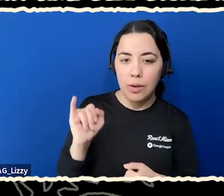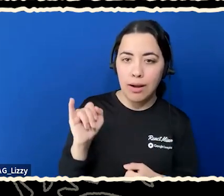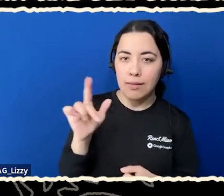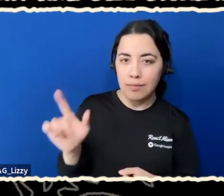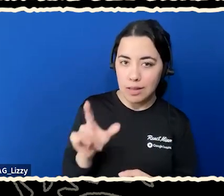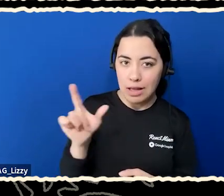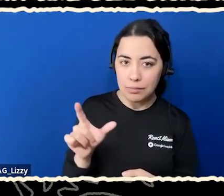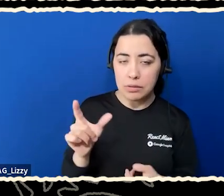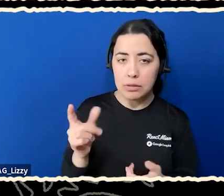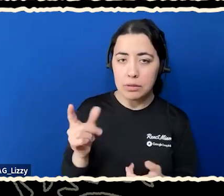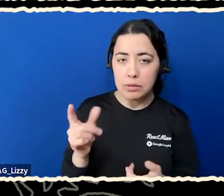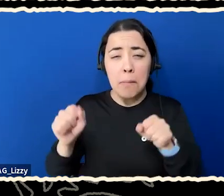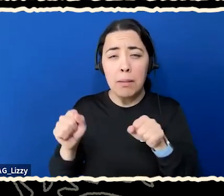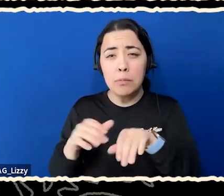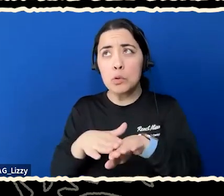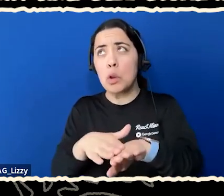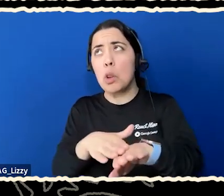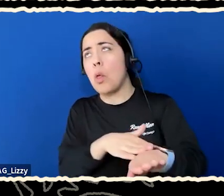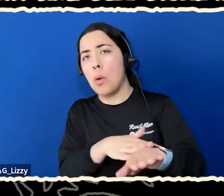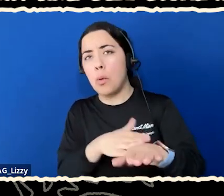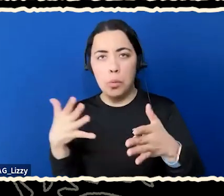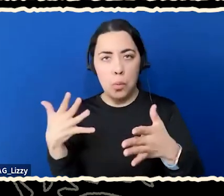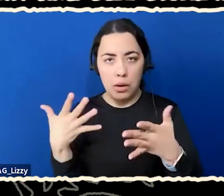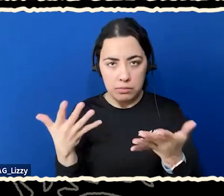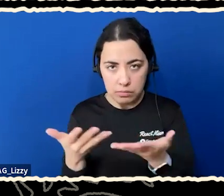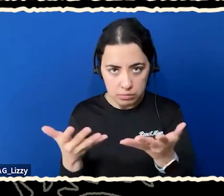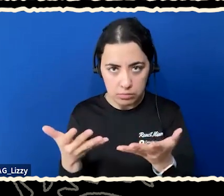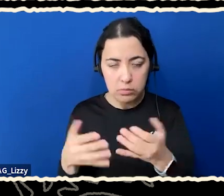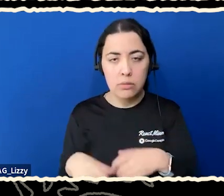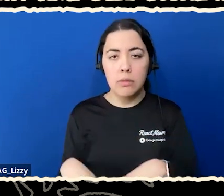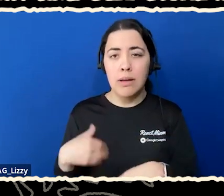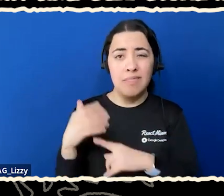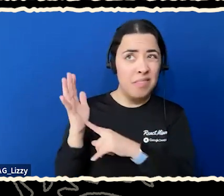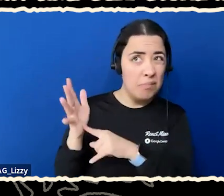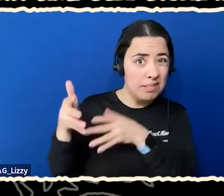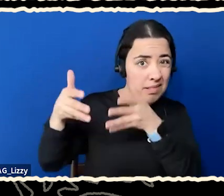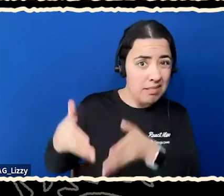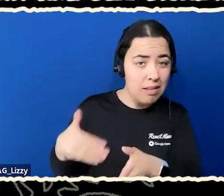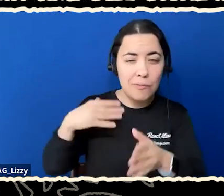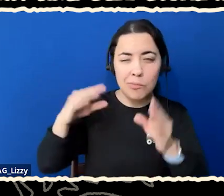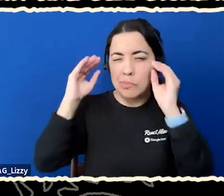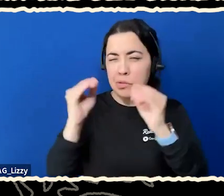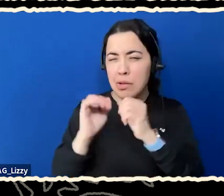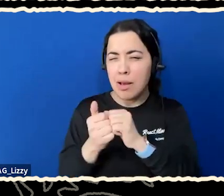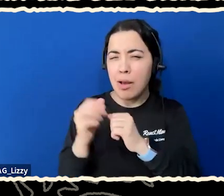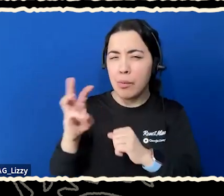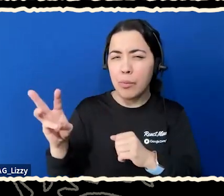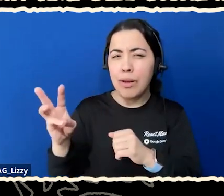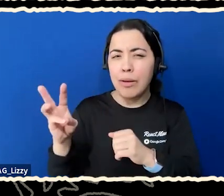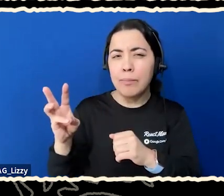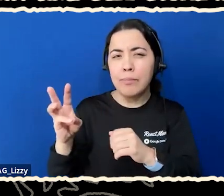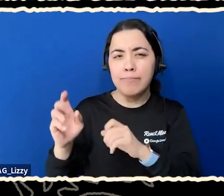slow here? We got like 5 minutes left, so let me teach you how web browsers work.